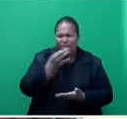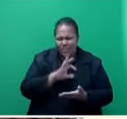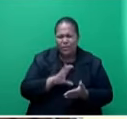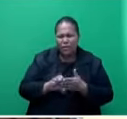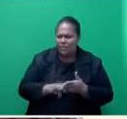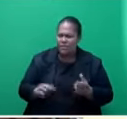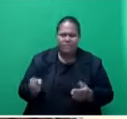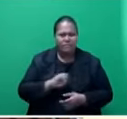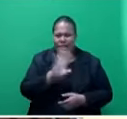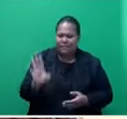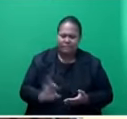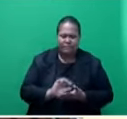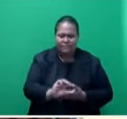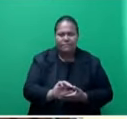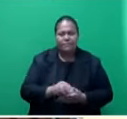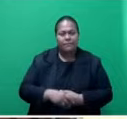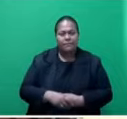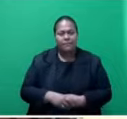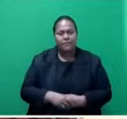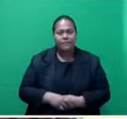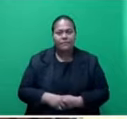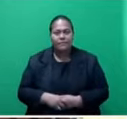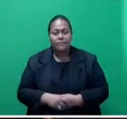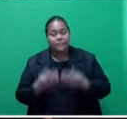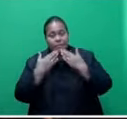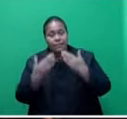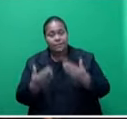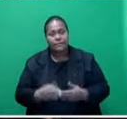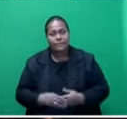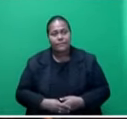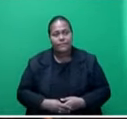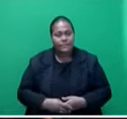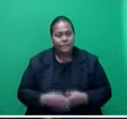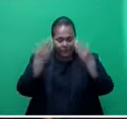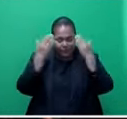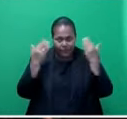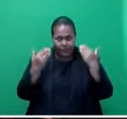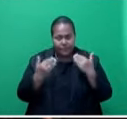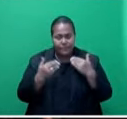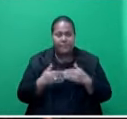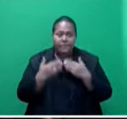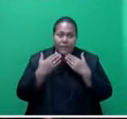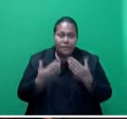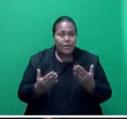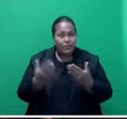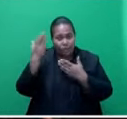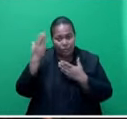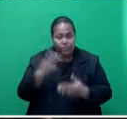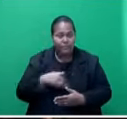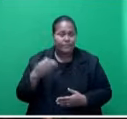the savings and earn interest. Thank you, Mr. Speaker, sir. I thank the Honourable Minister.